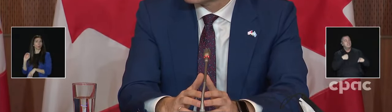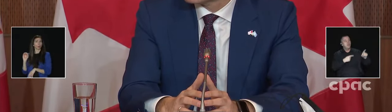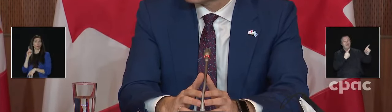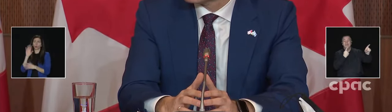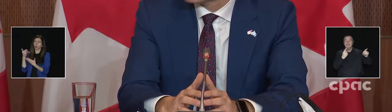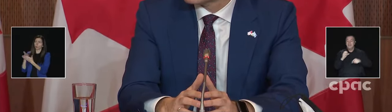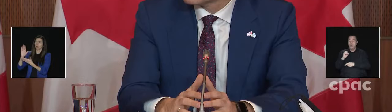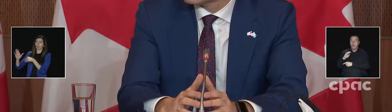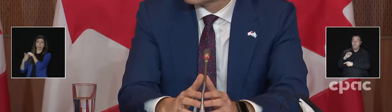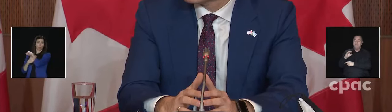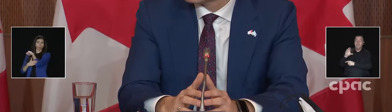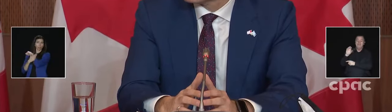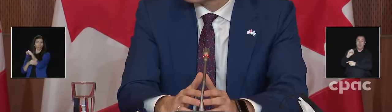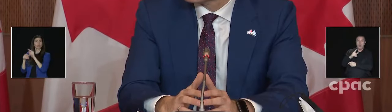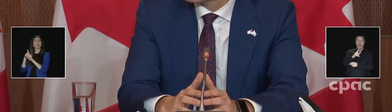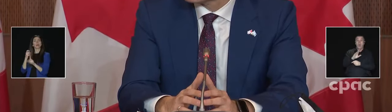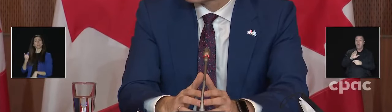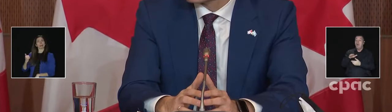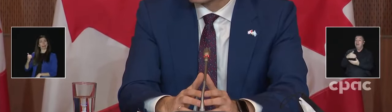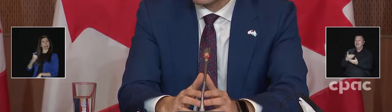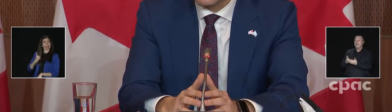Canadian postal mail?